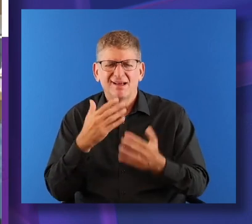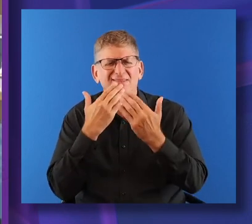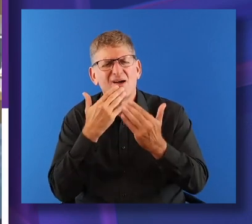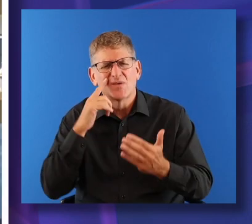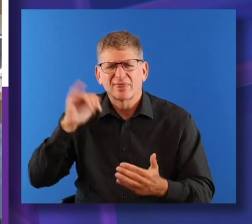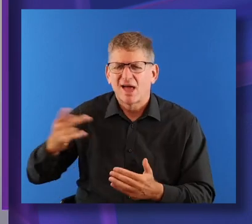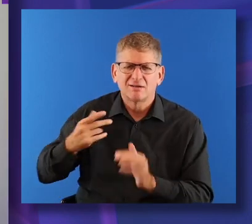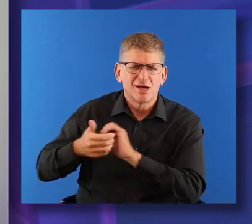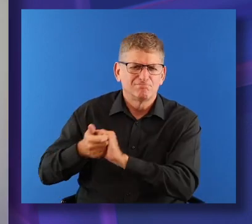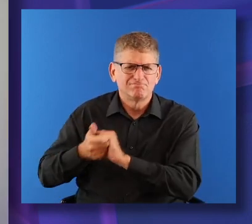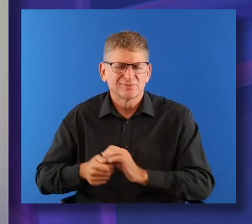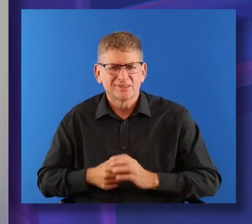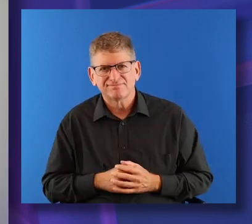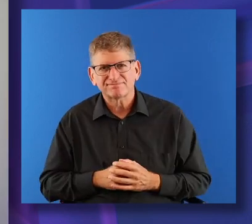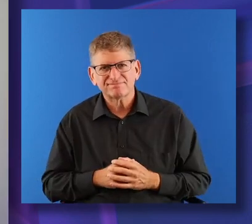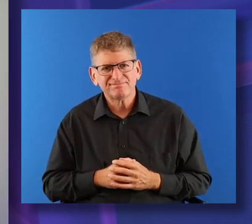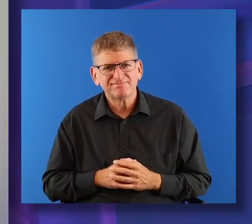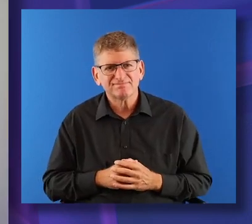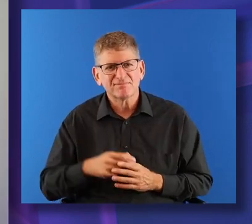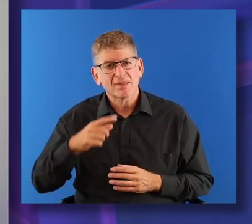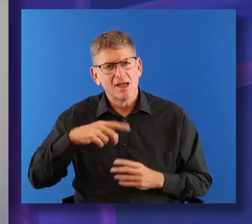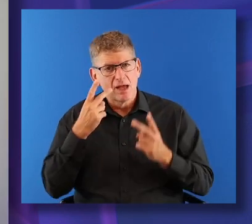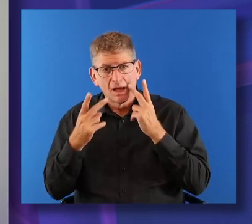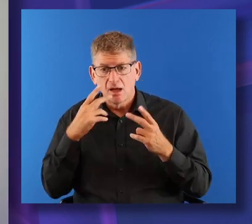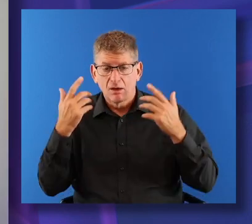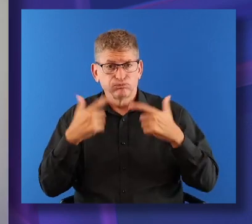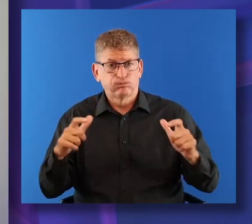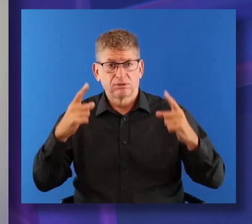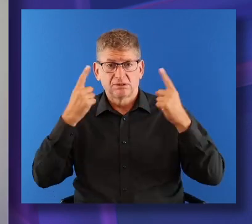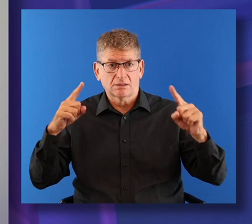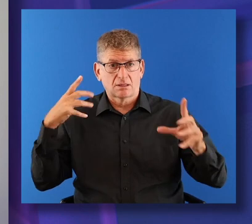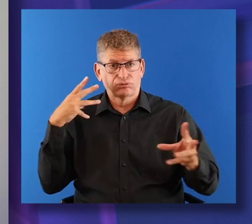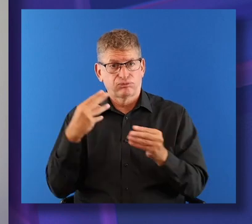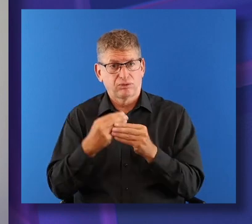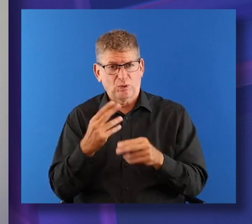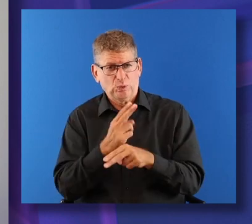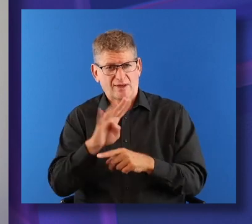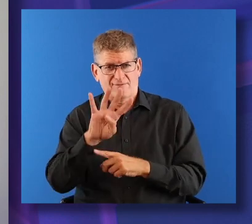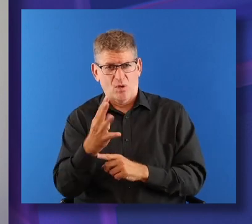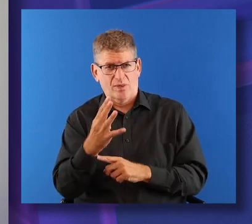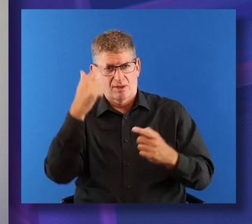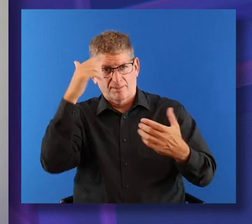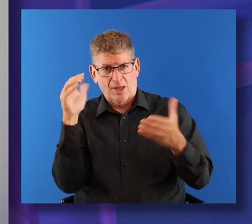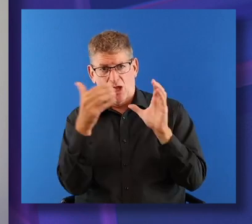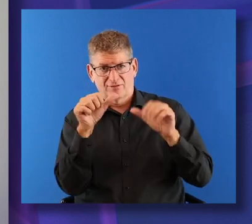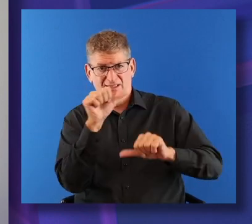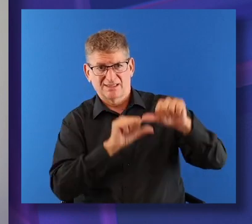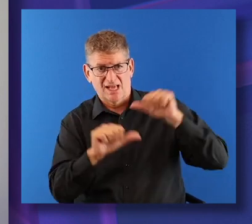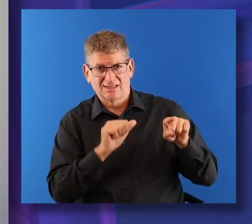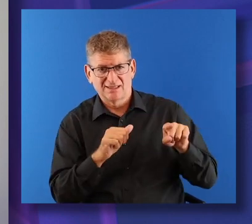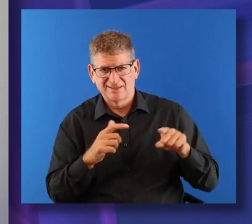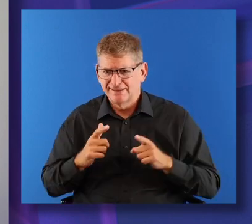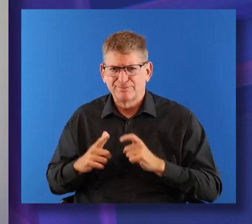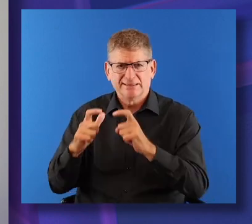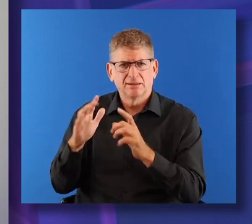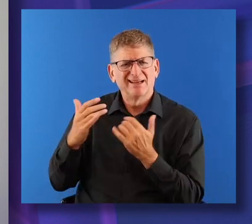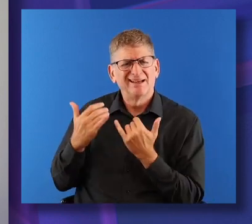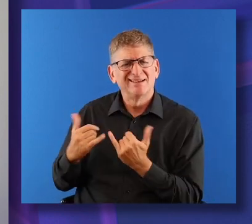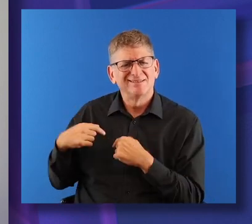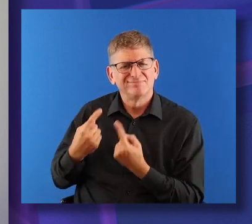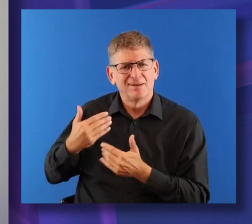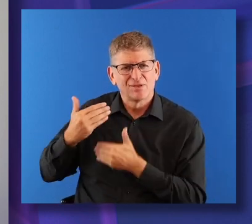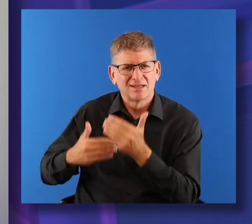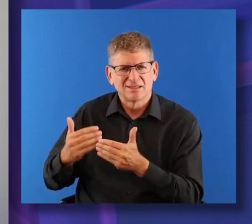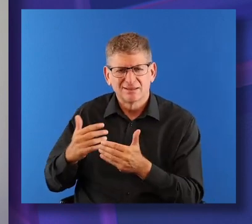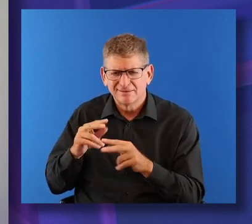collaboration. We've seen tremendous success so far through the use of the fourth paradigm of science to speed up existing